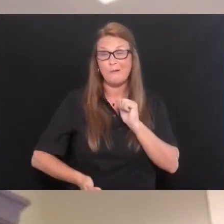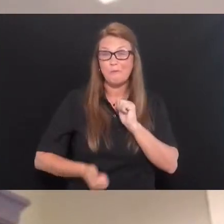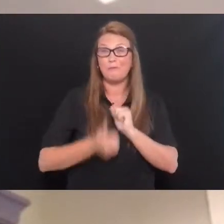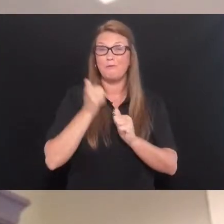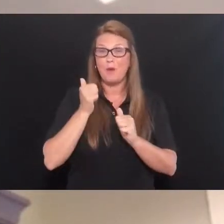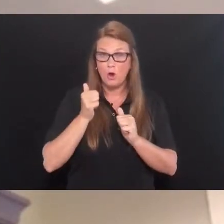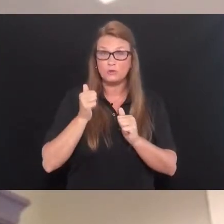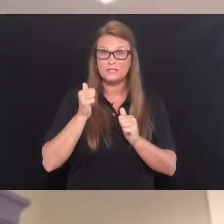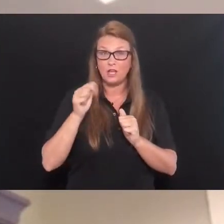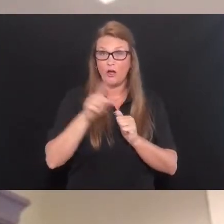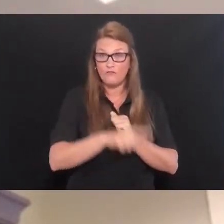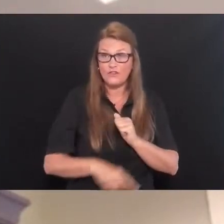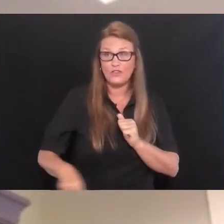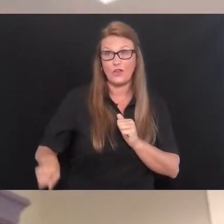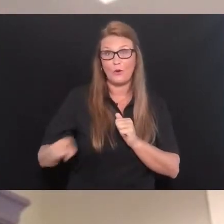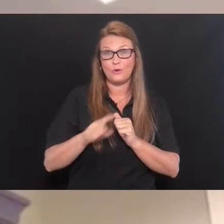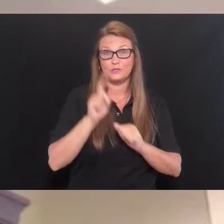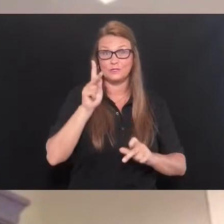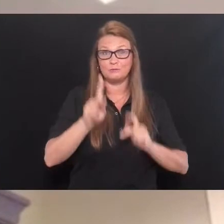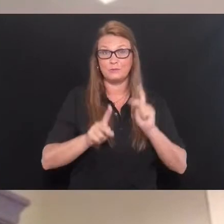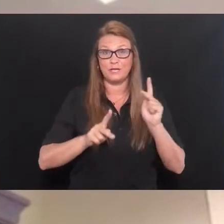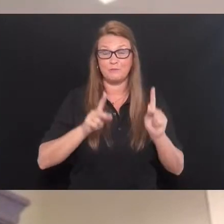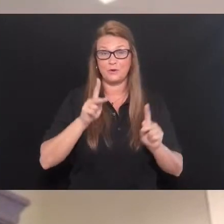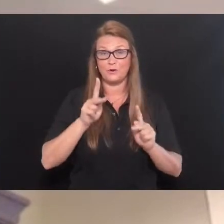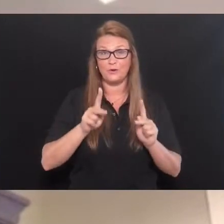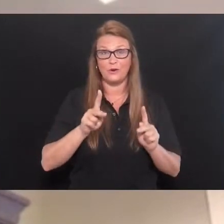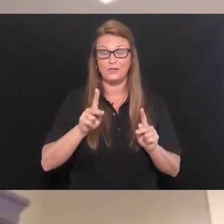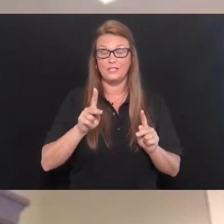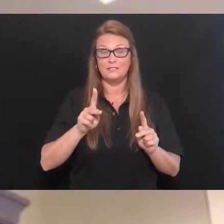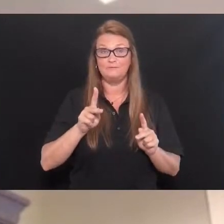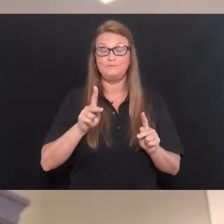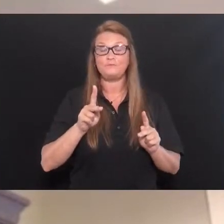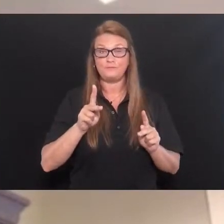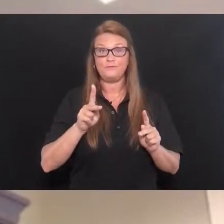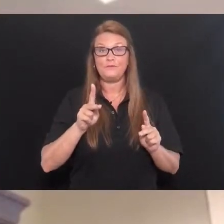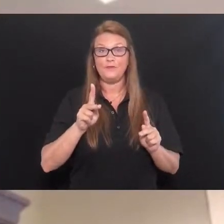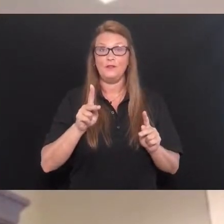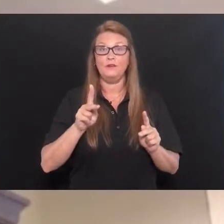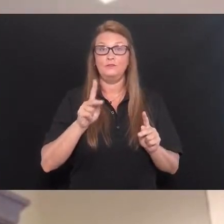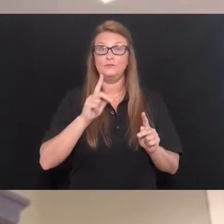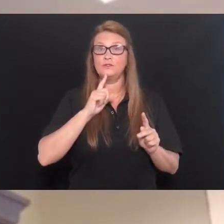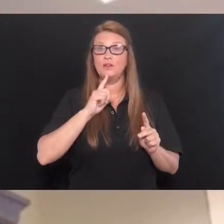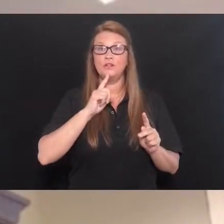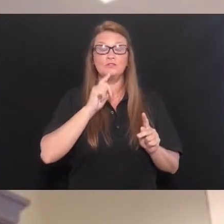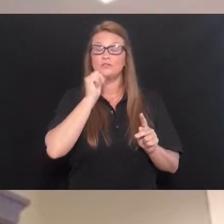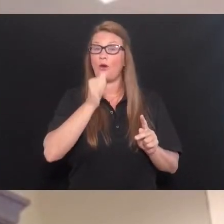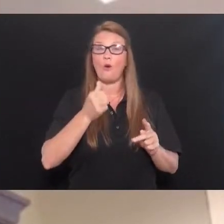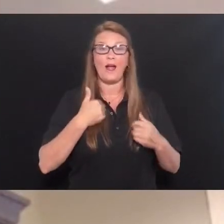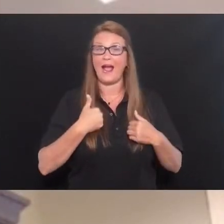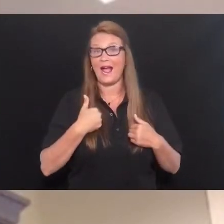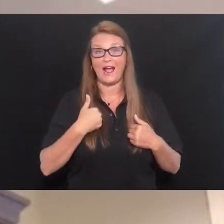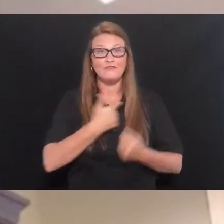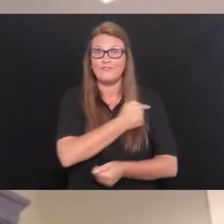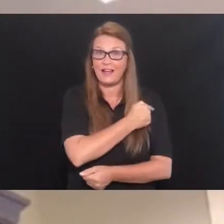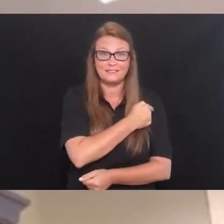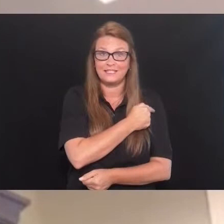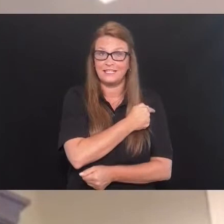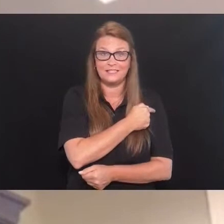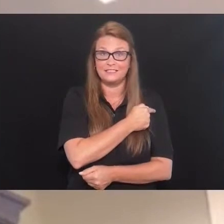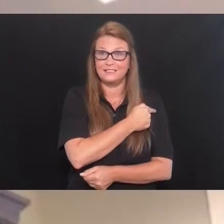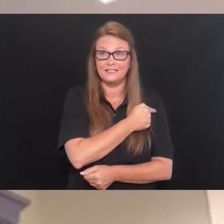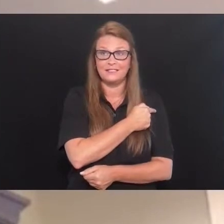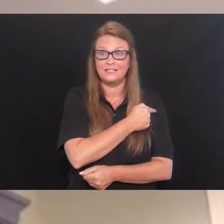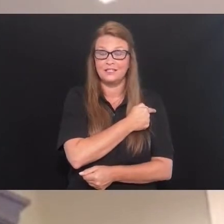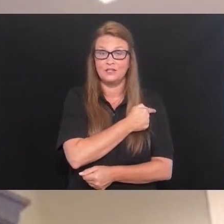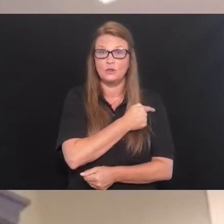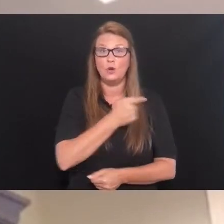you saw from those numbers in the graphs that the governor showed, are unvaccinated West Virginians. And we have